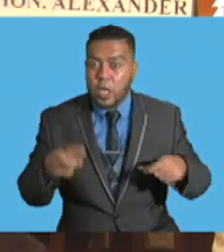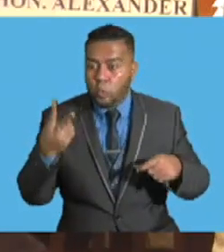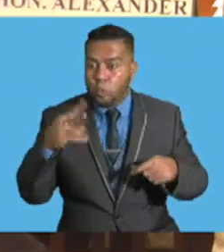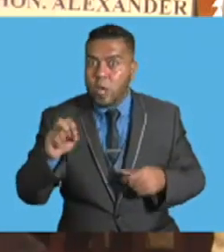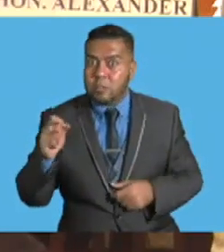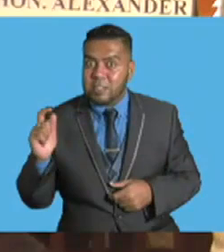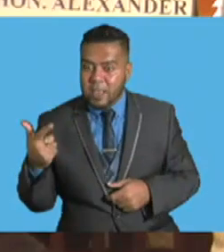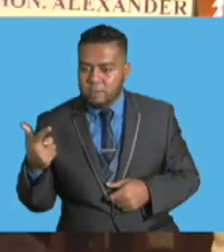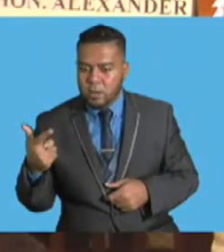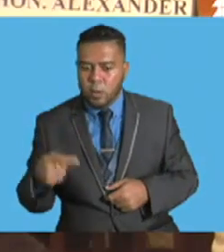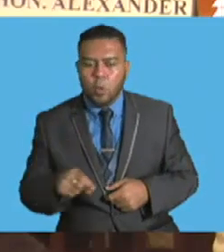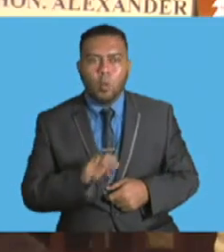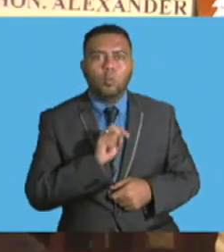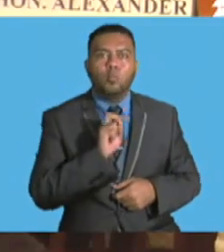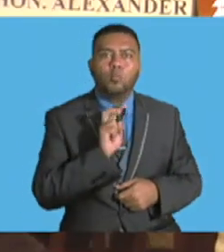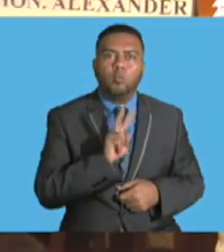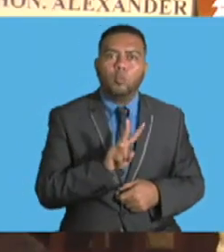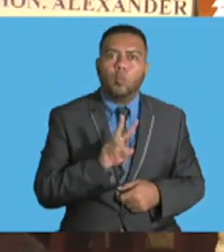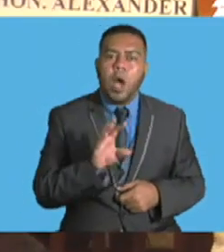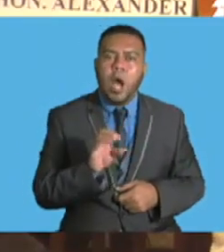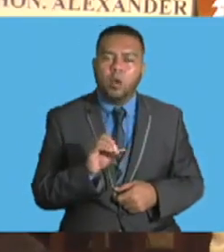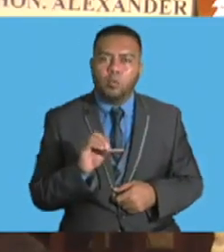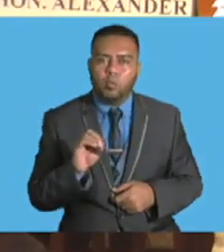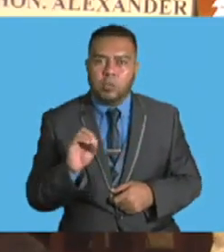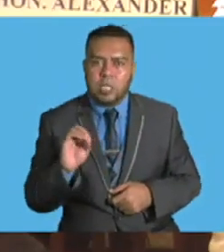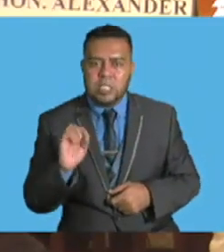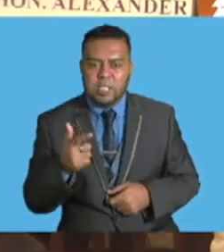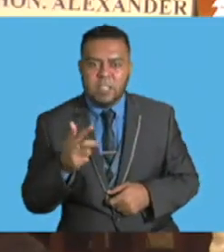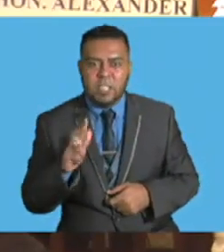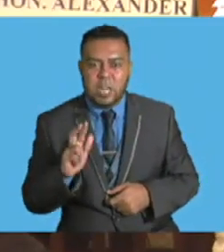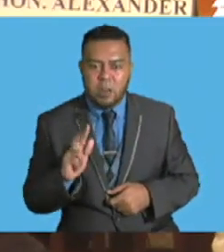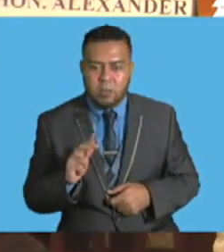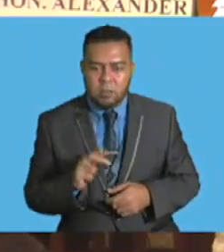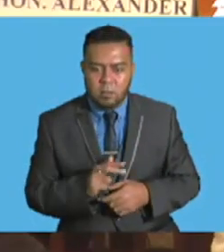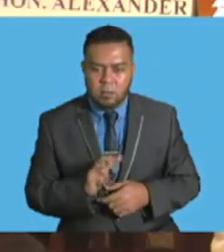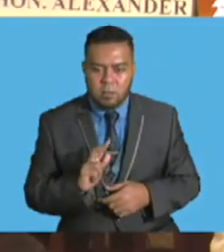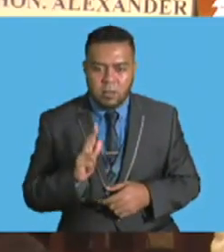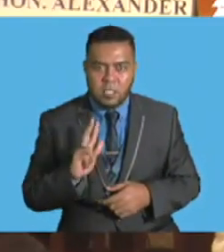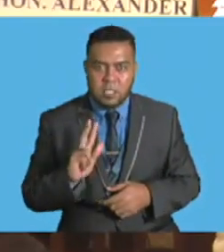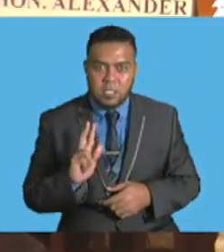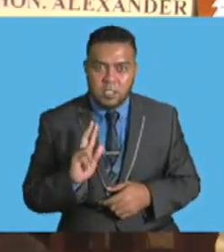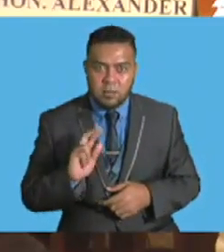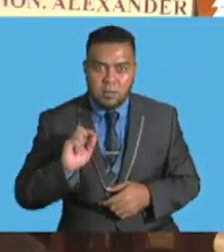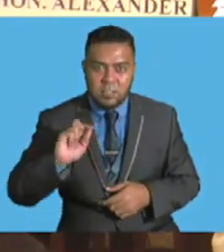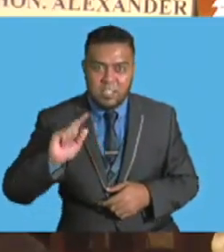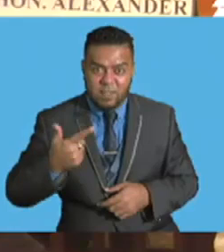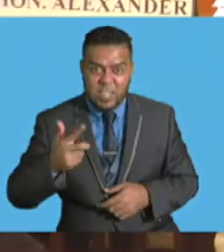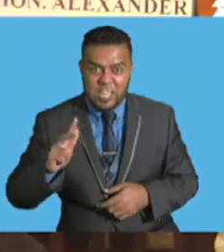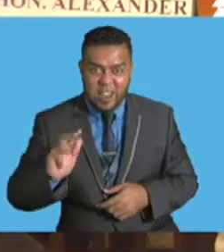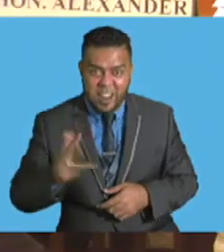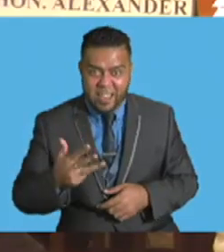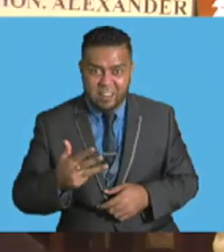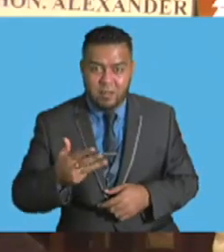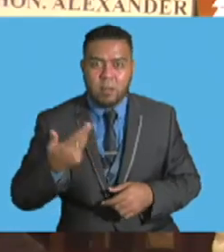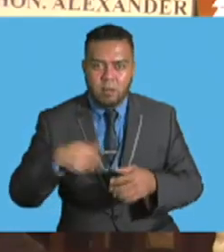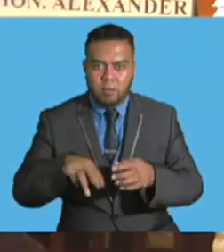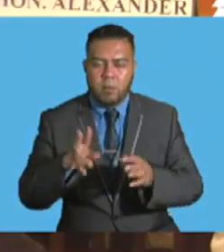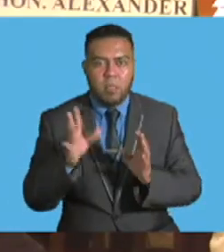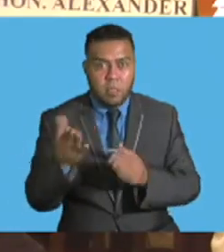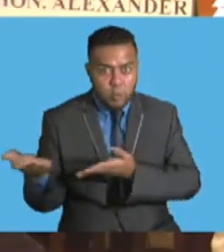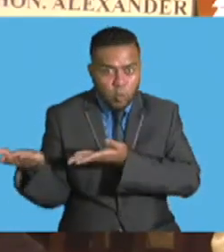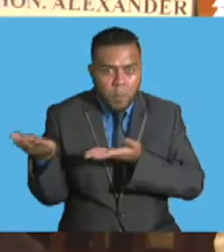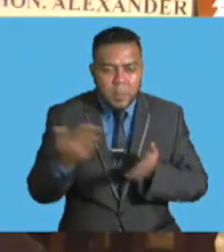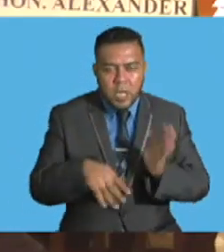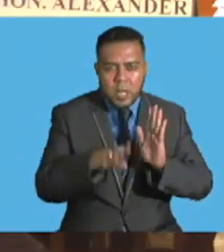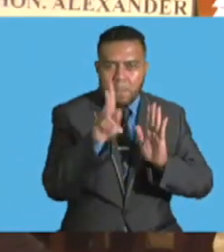2007, 279. 2009, this is when we brought in the Domestic Violence Act and policies relating